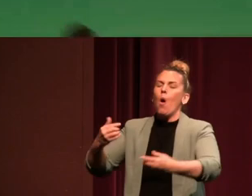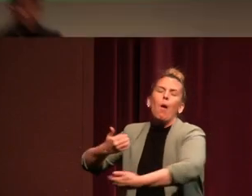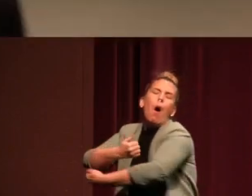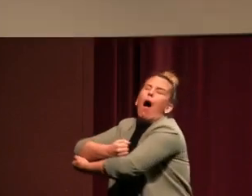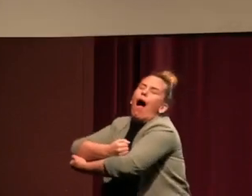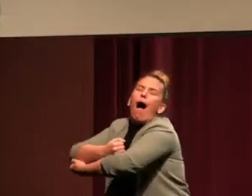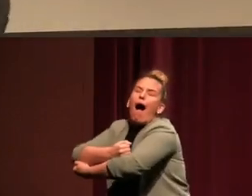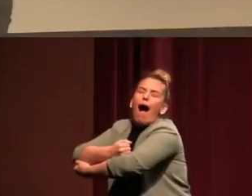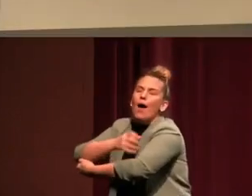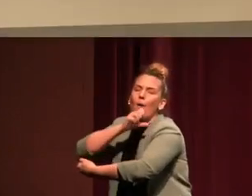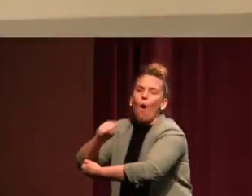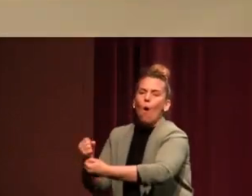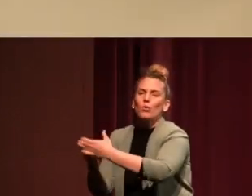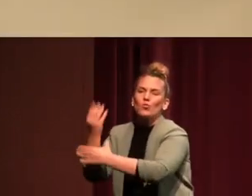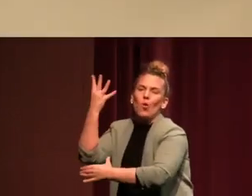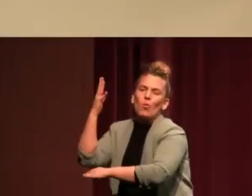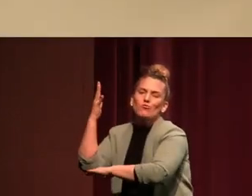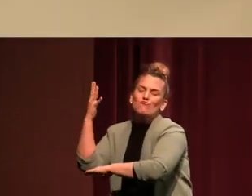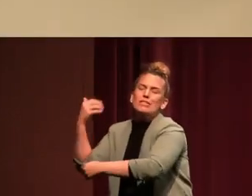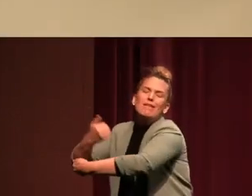growth ponderosa right now, but